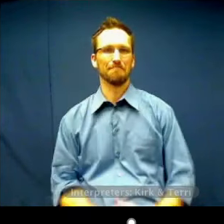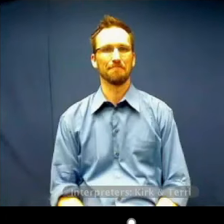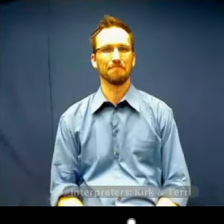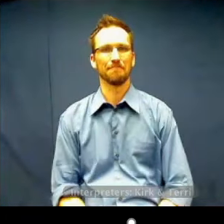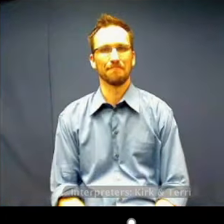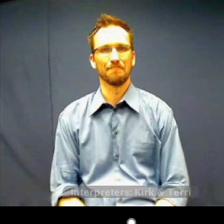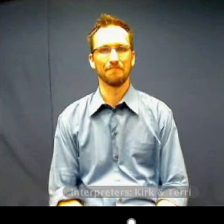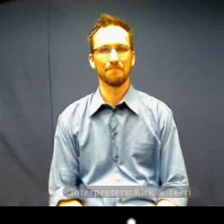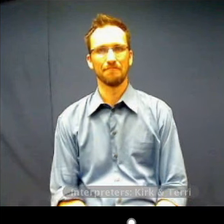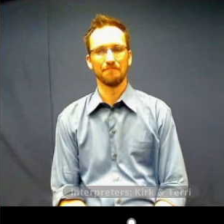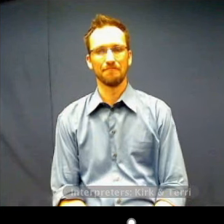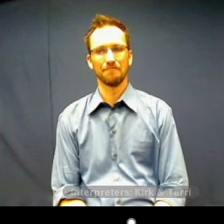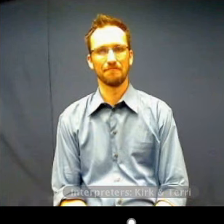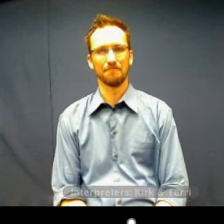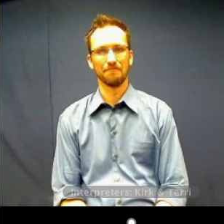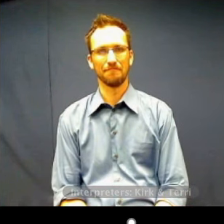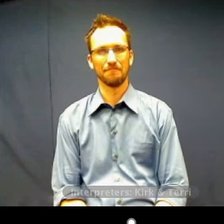Thank you,